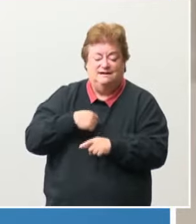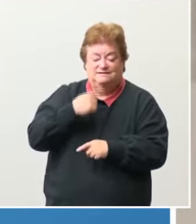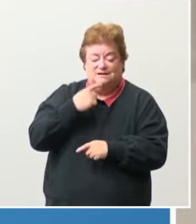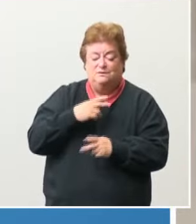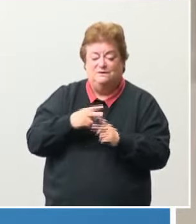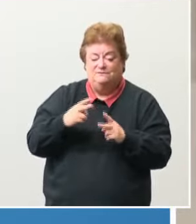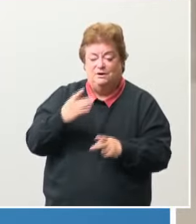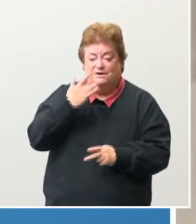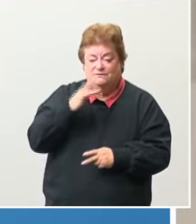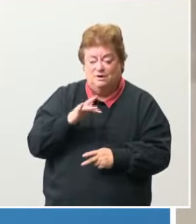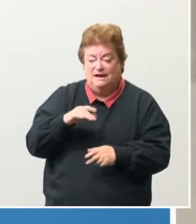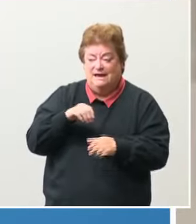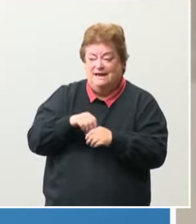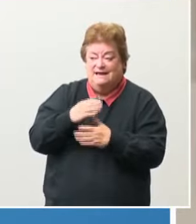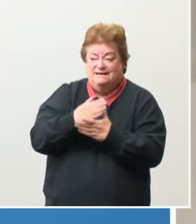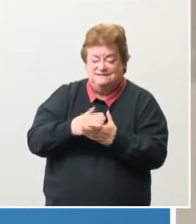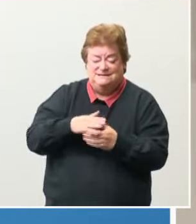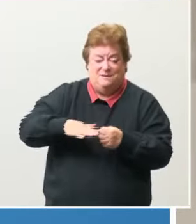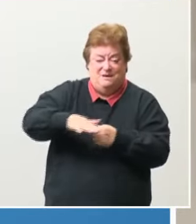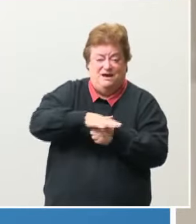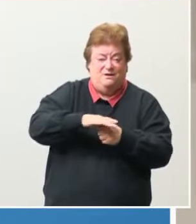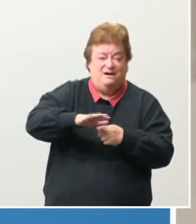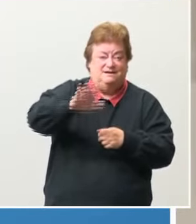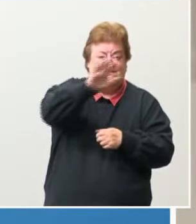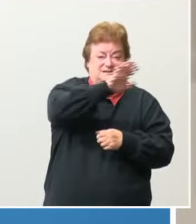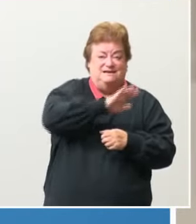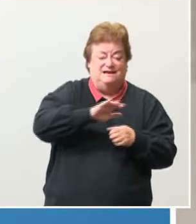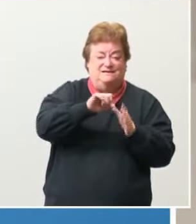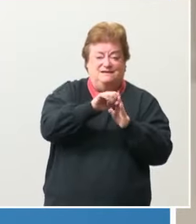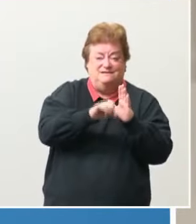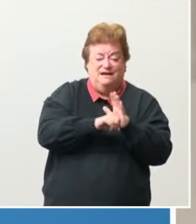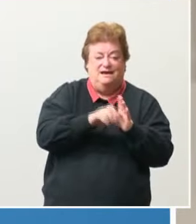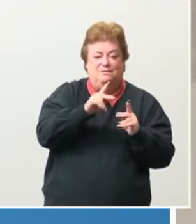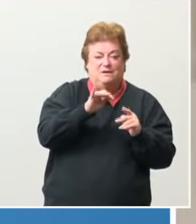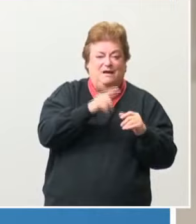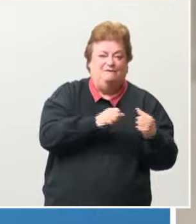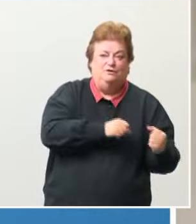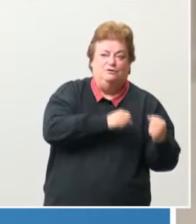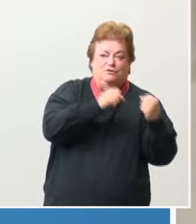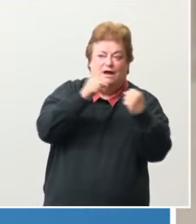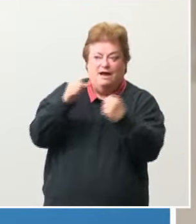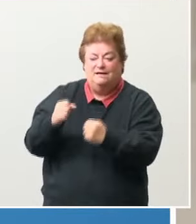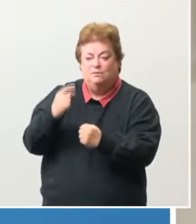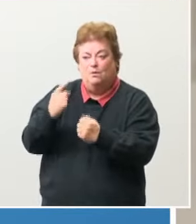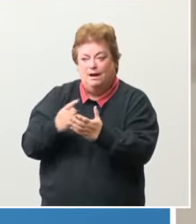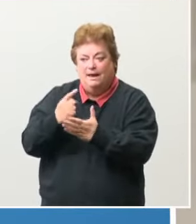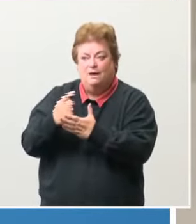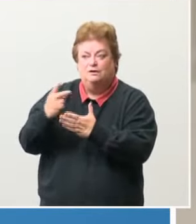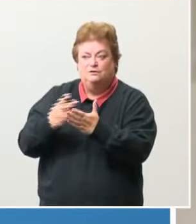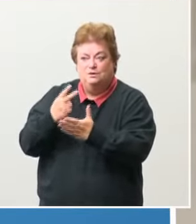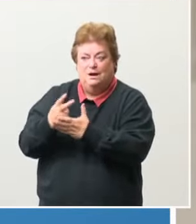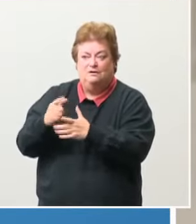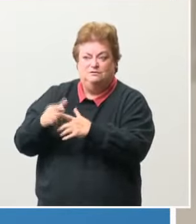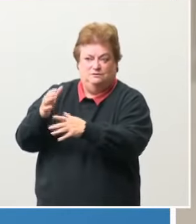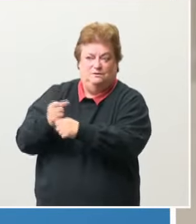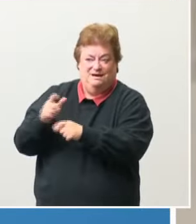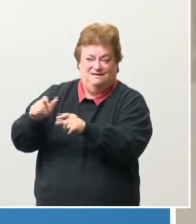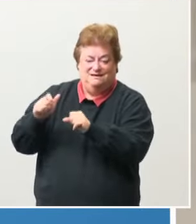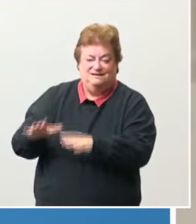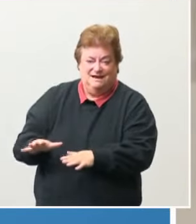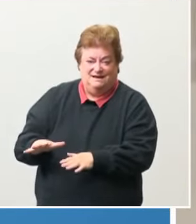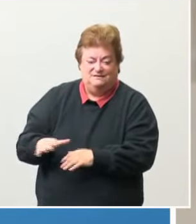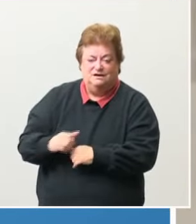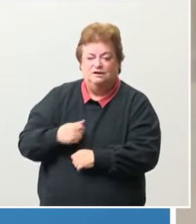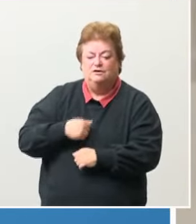fortunate. In some areas of our state, people have to travel an hour or 2 hours just to be able to get a test. So